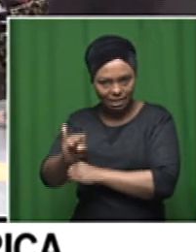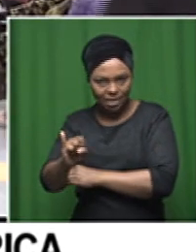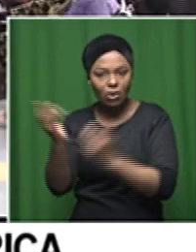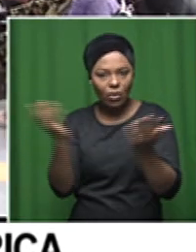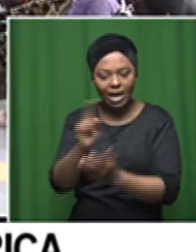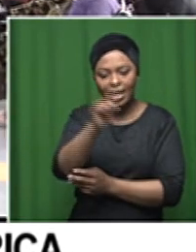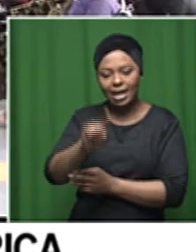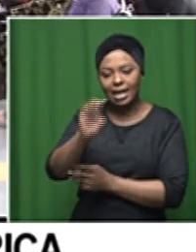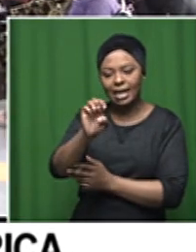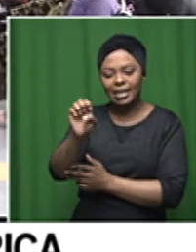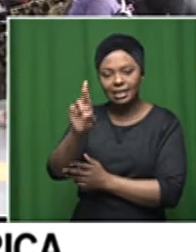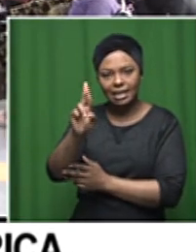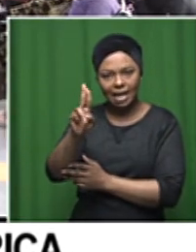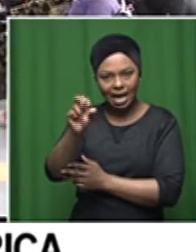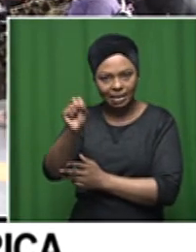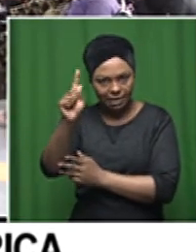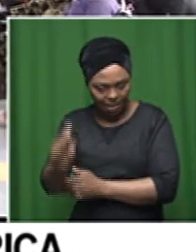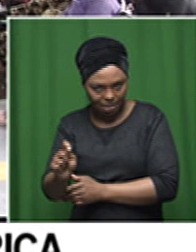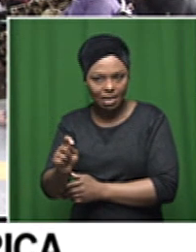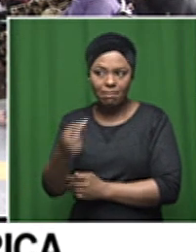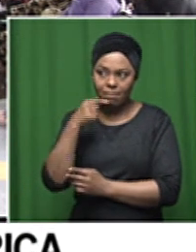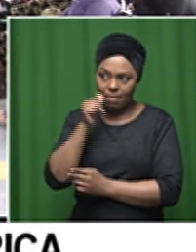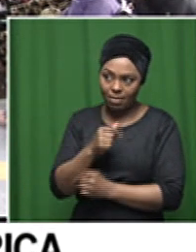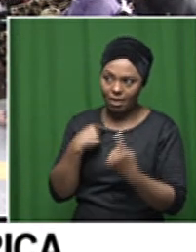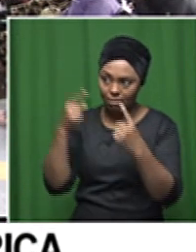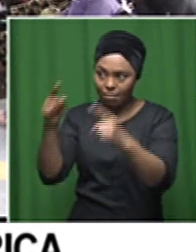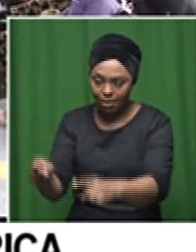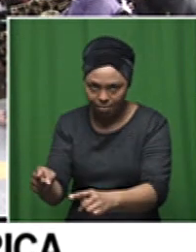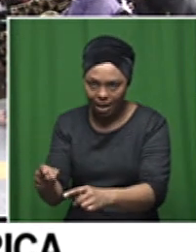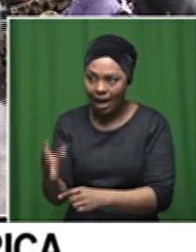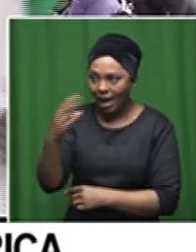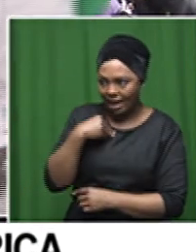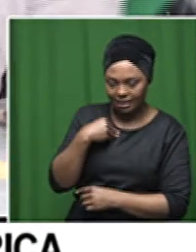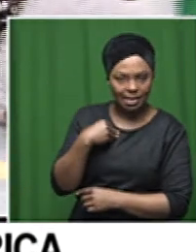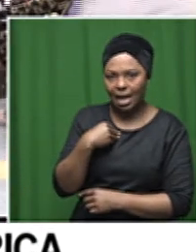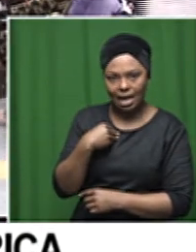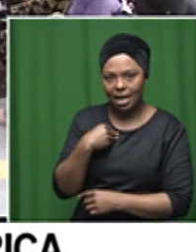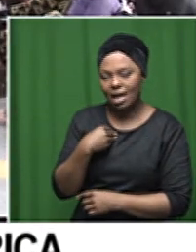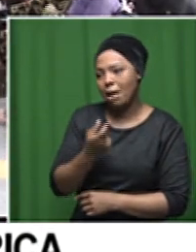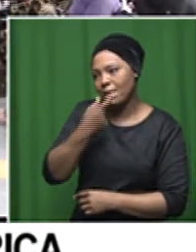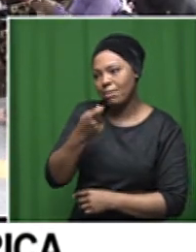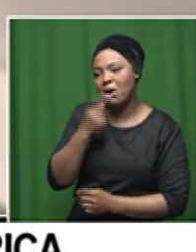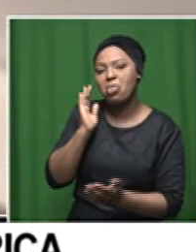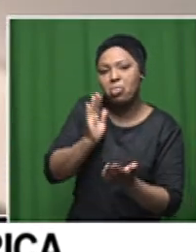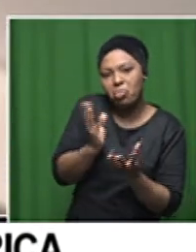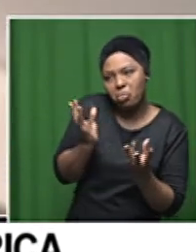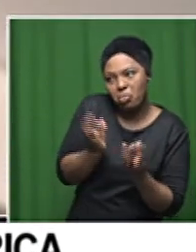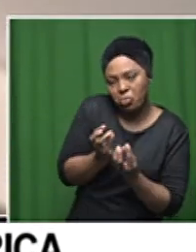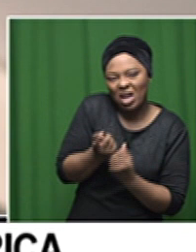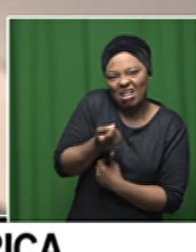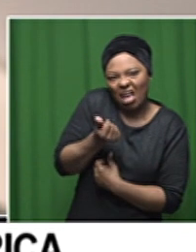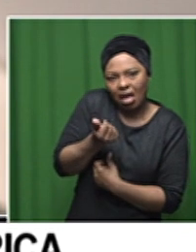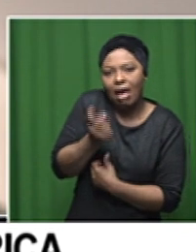arrival, they said to me, they do not have enough medicines for the hospital.